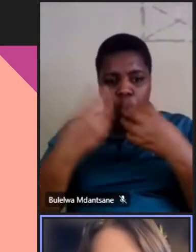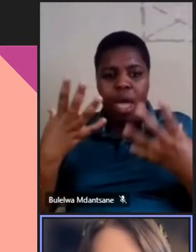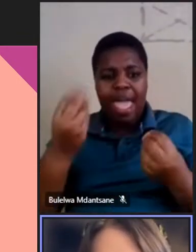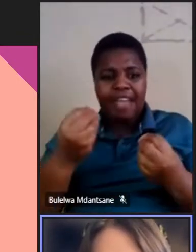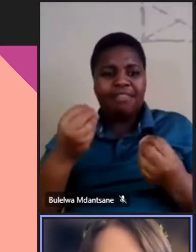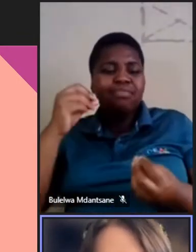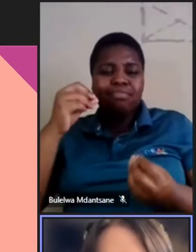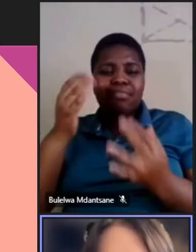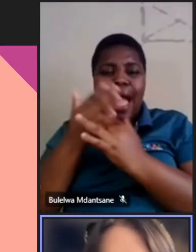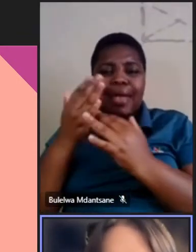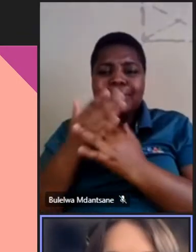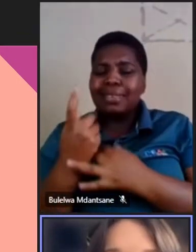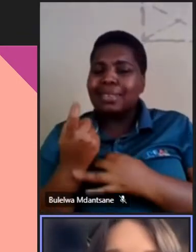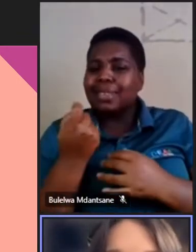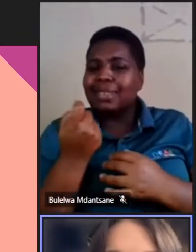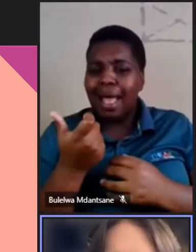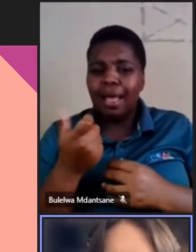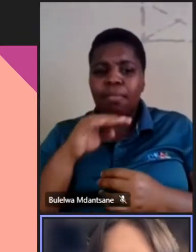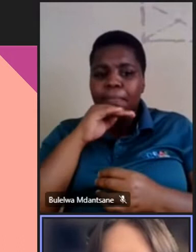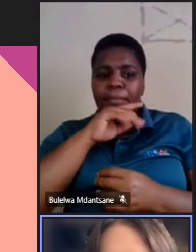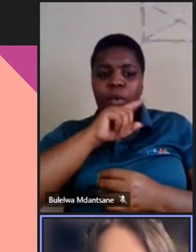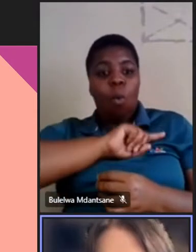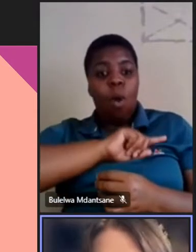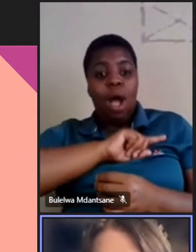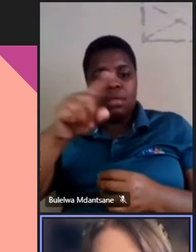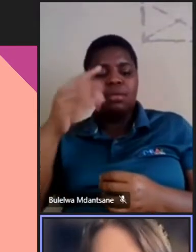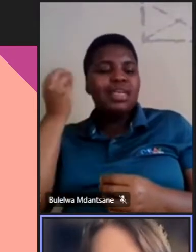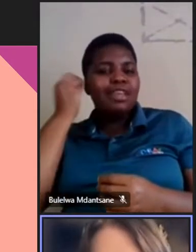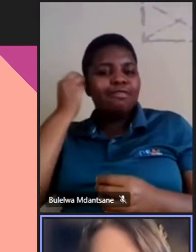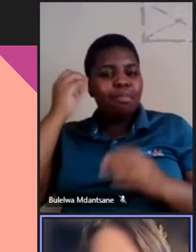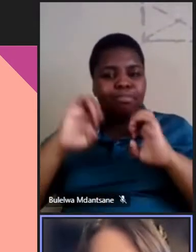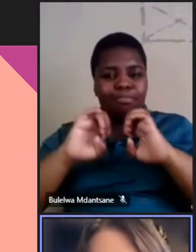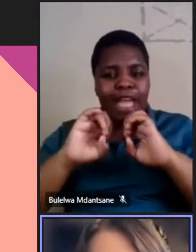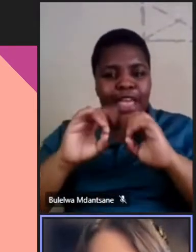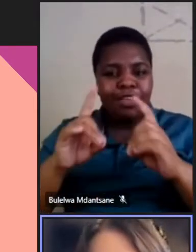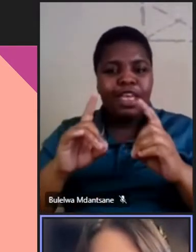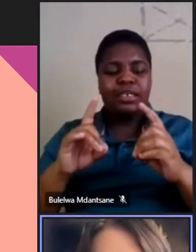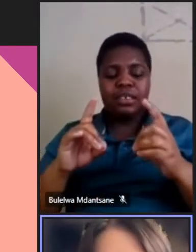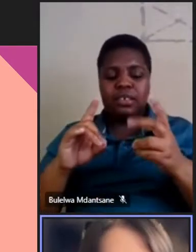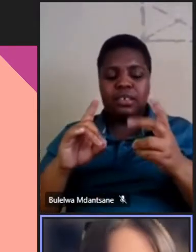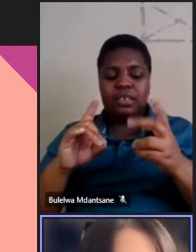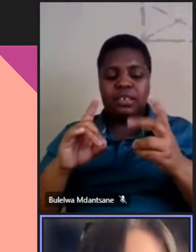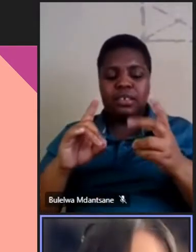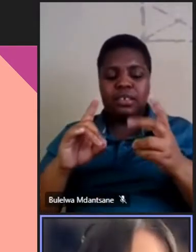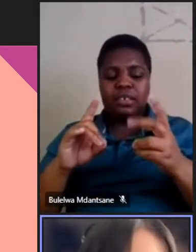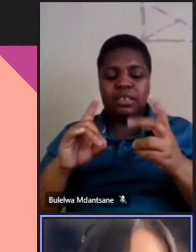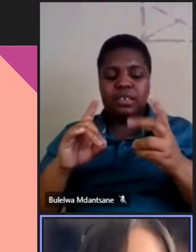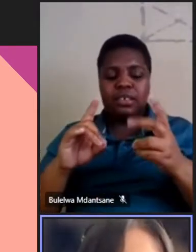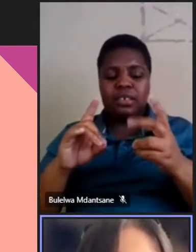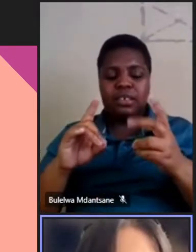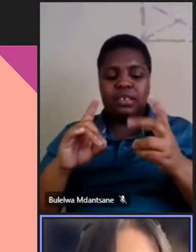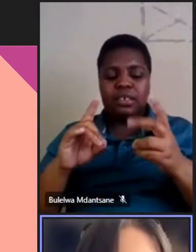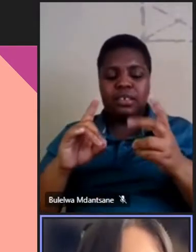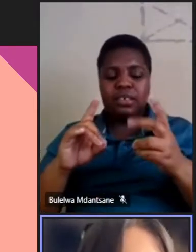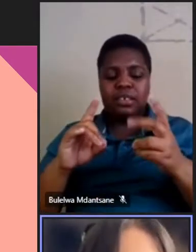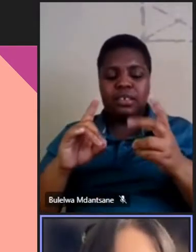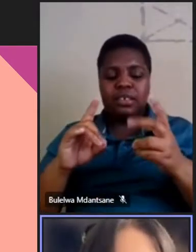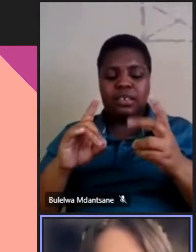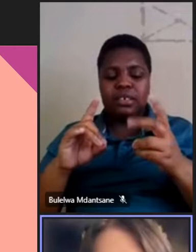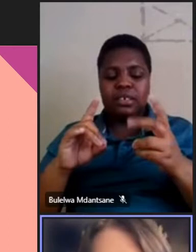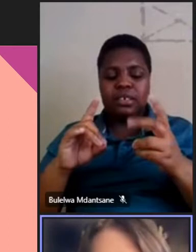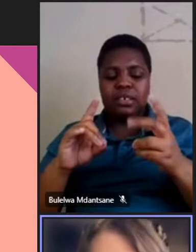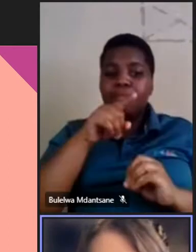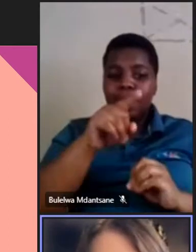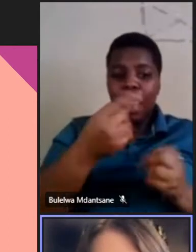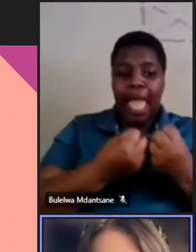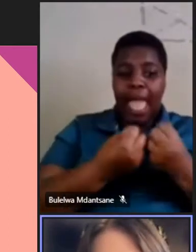to SRHR related information and education, but also to services, programs, and groups. And this was due to a number